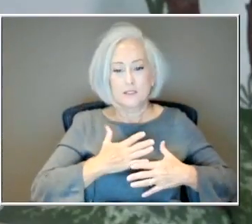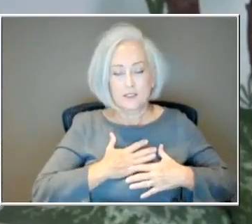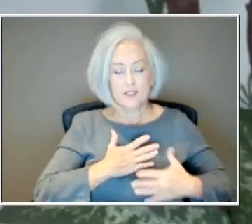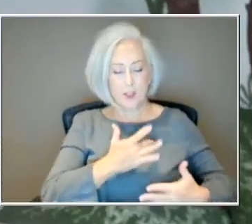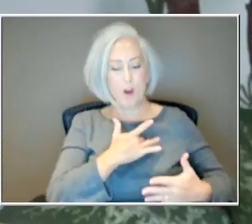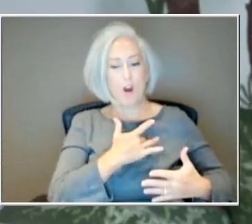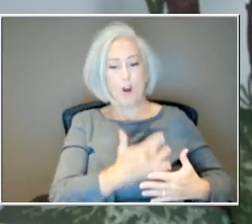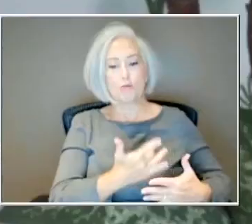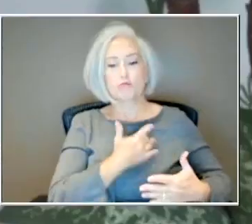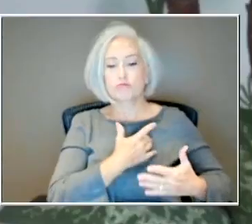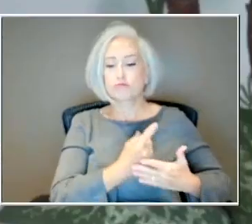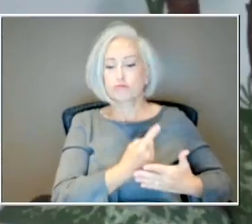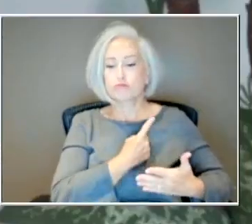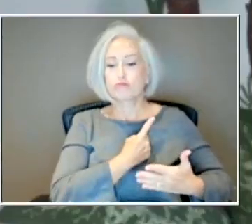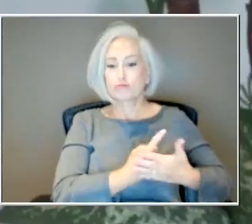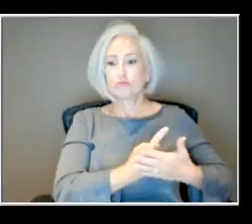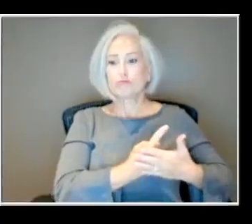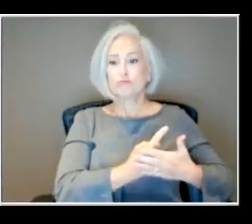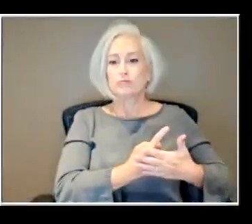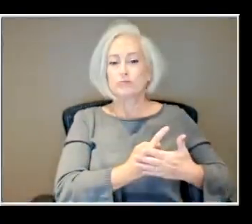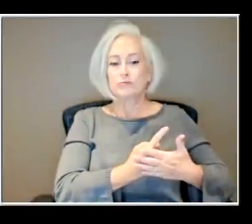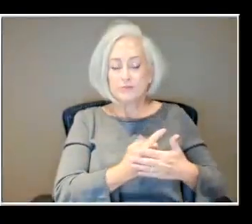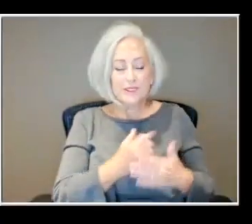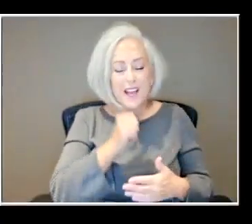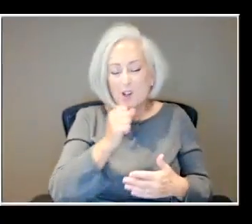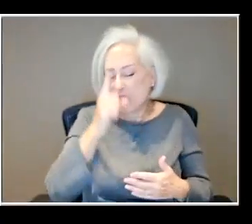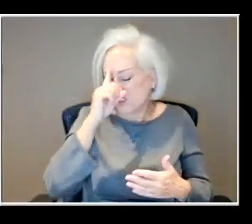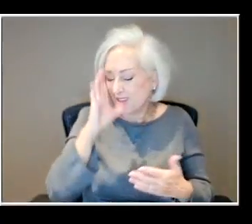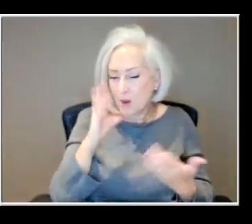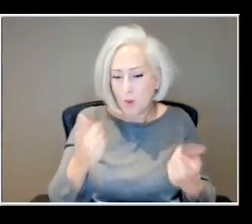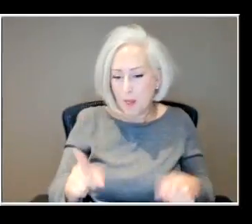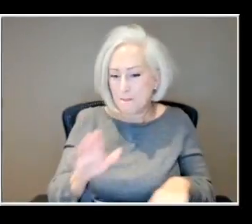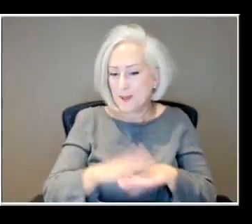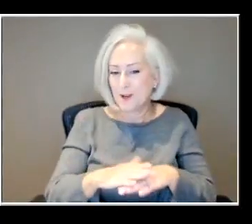in most people on Halloween.